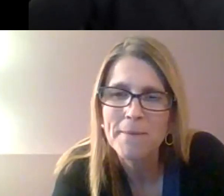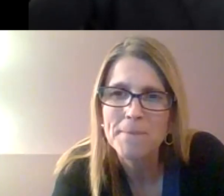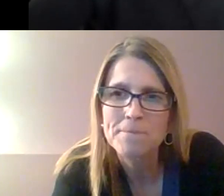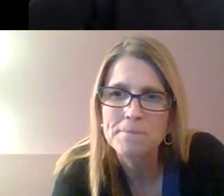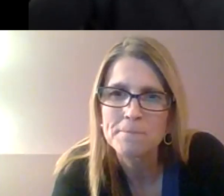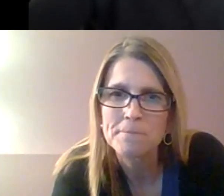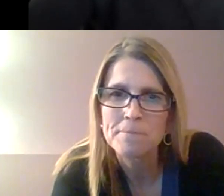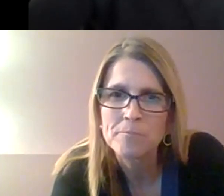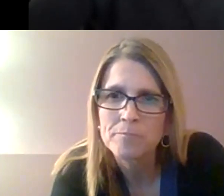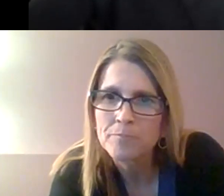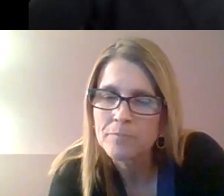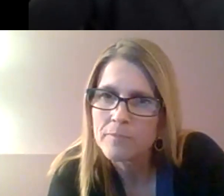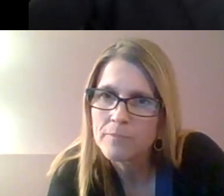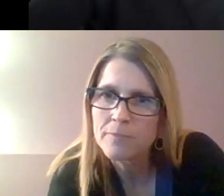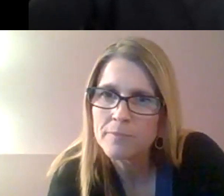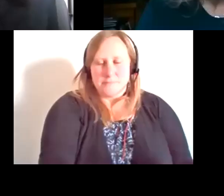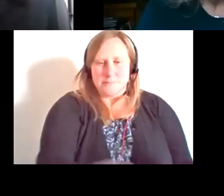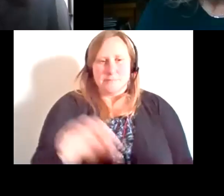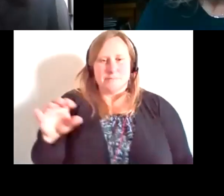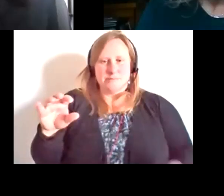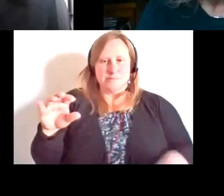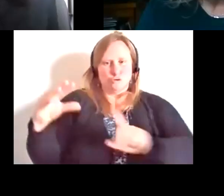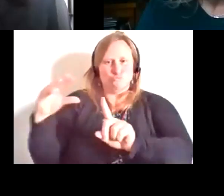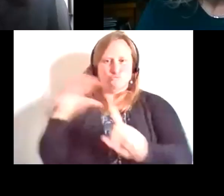Yes. And let me go ahead and spotlight you too, Carly.